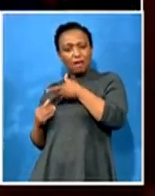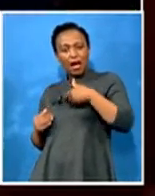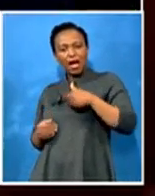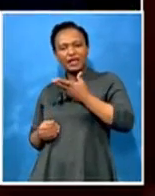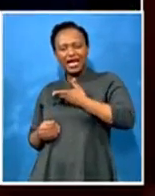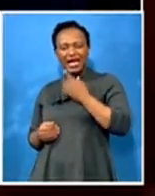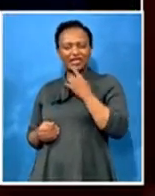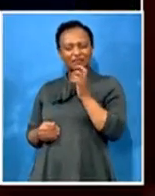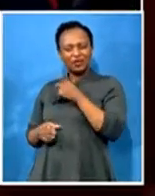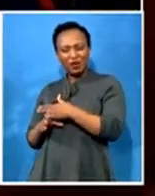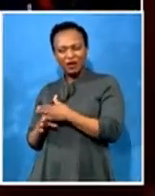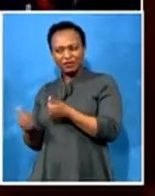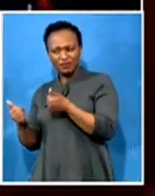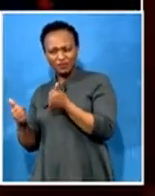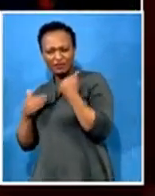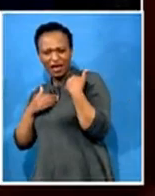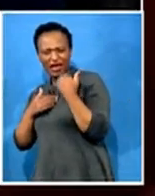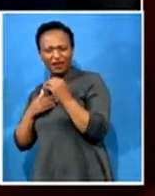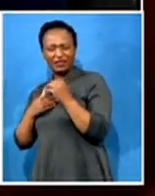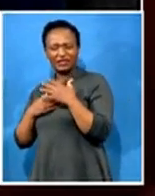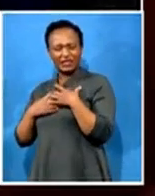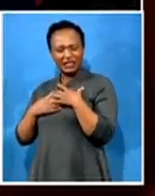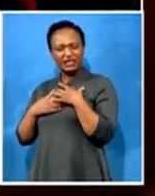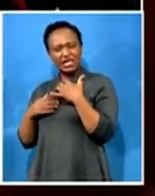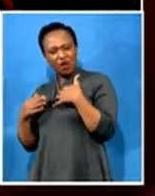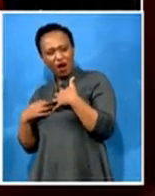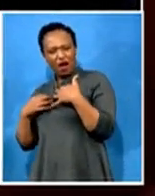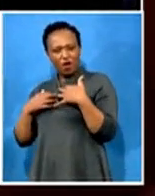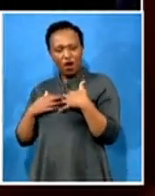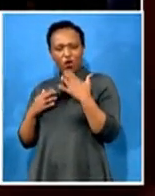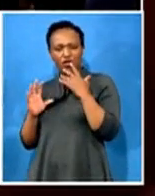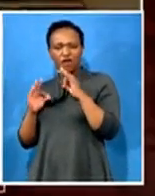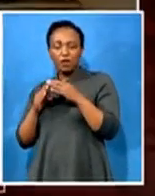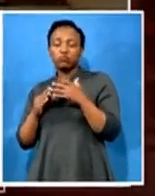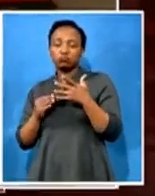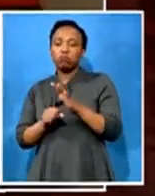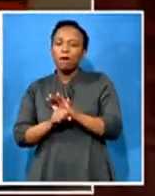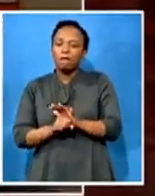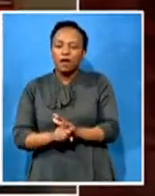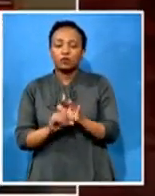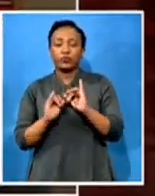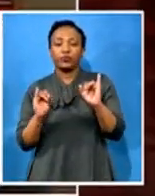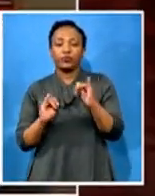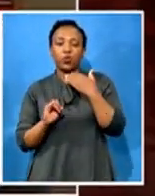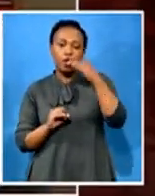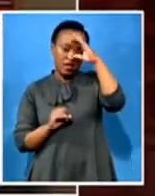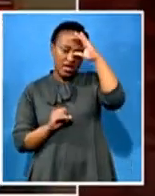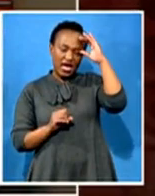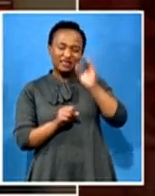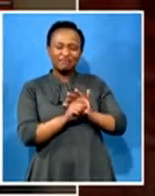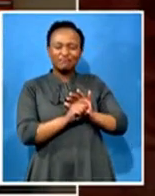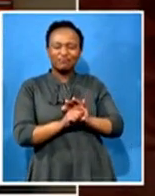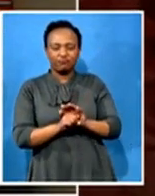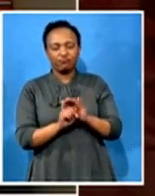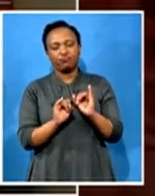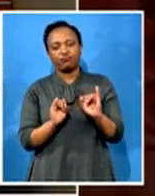this is a huge pressure and strain that nurses are dealing with. And what we are saying is that we need to make sure that they're